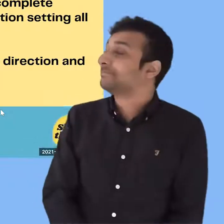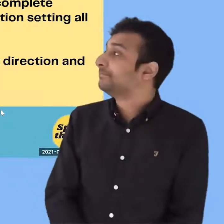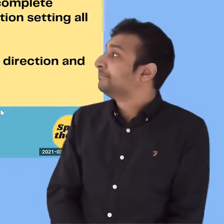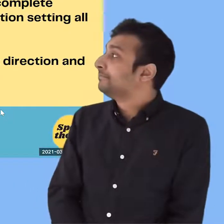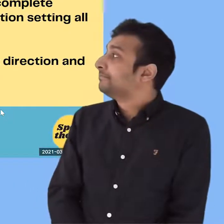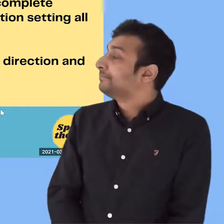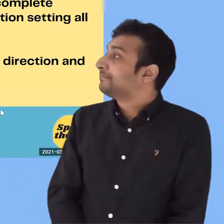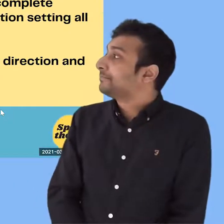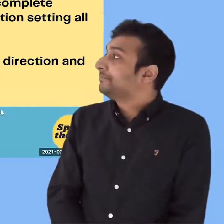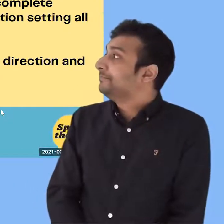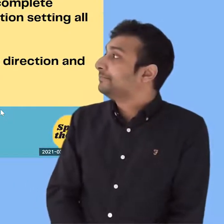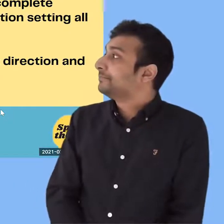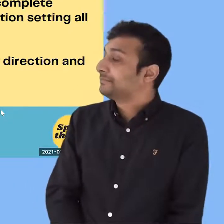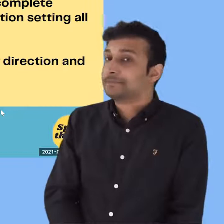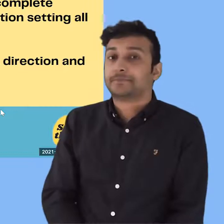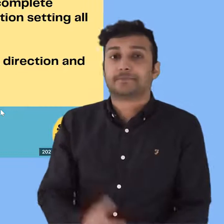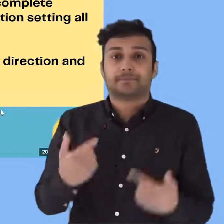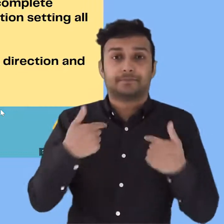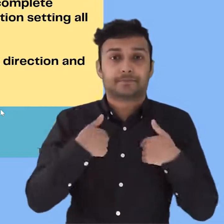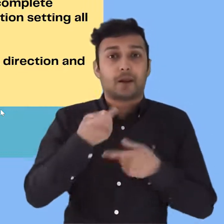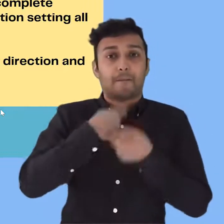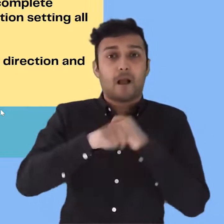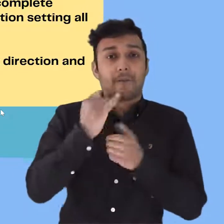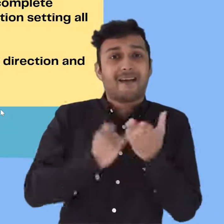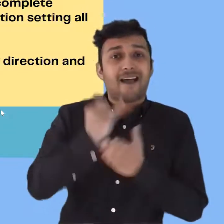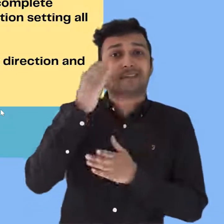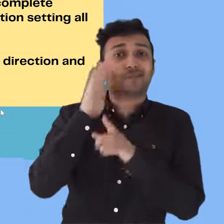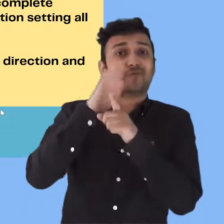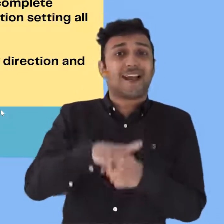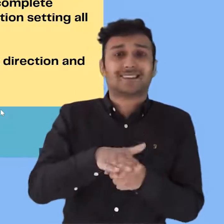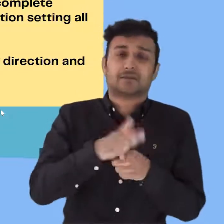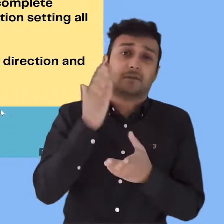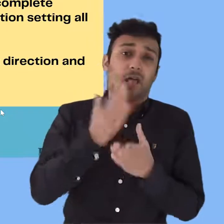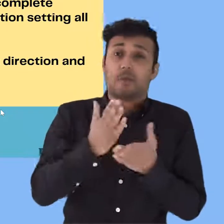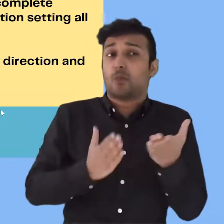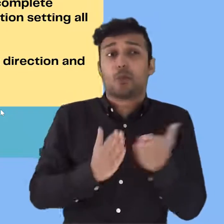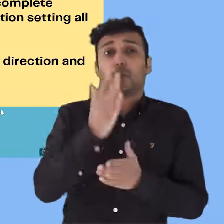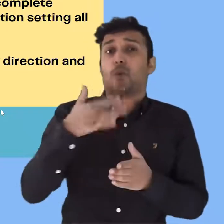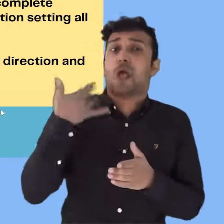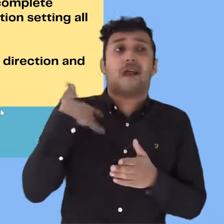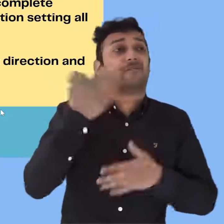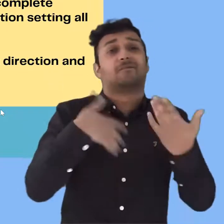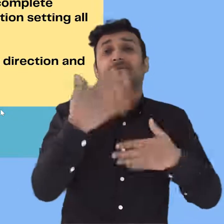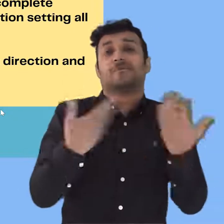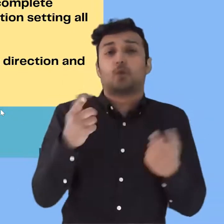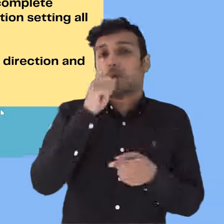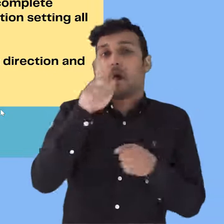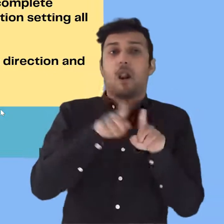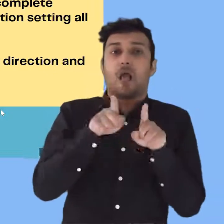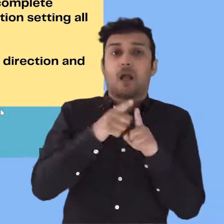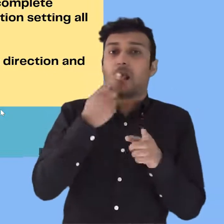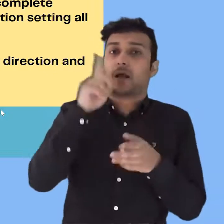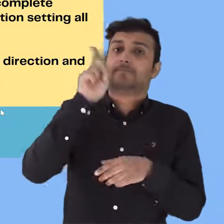not something that we can say and tick off that we've done because, you know, we've read a certain book or we've come to this conference, for